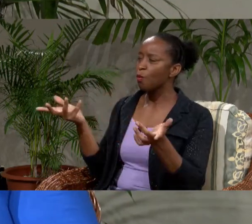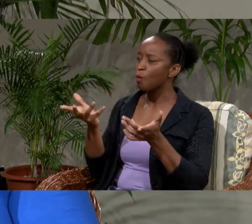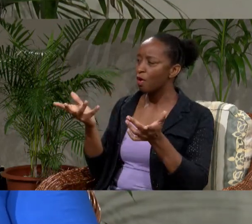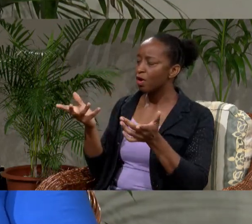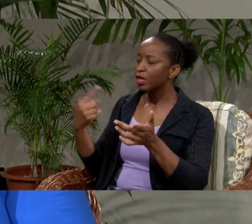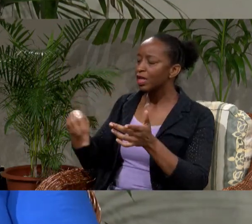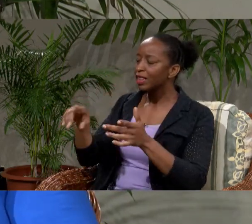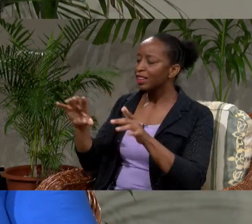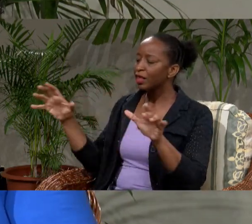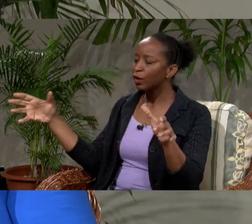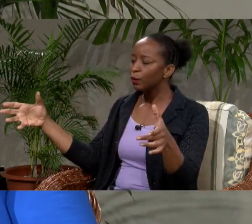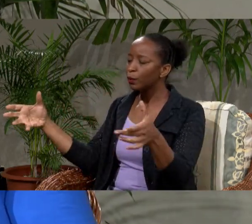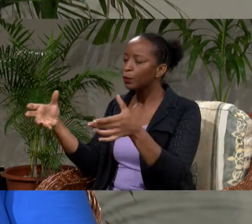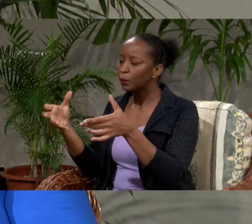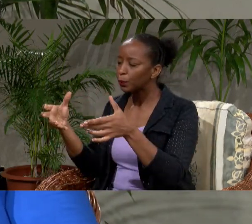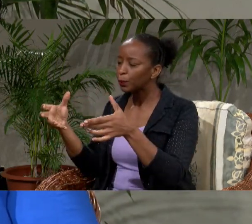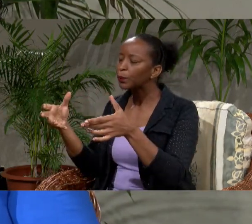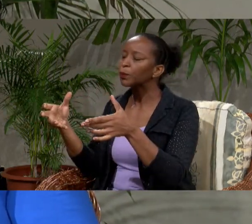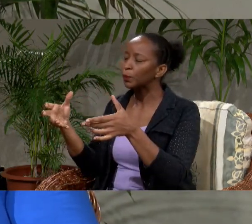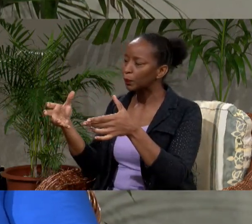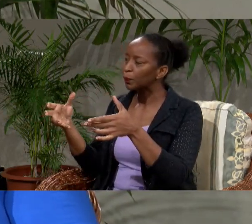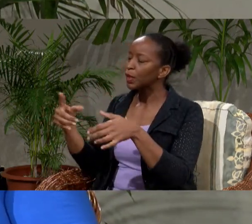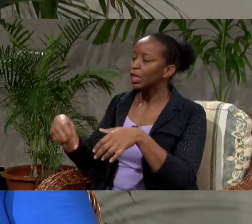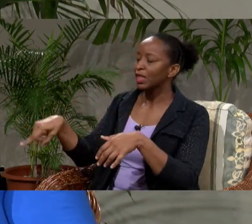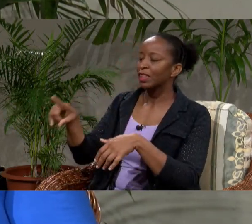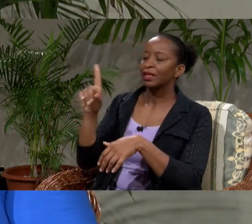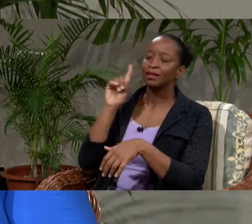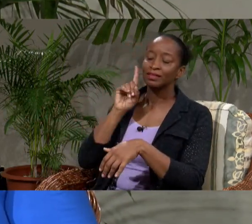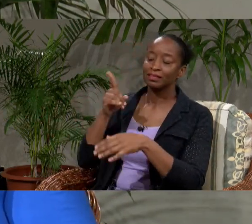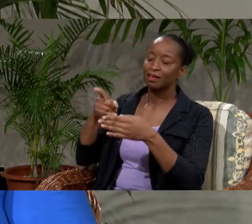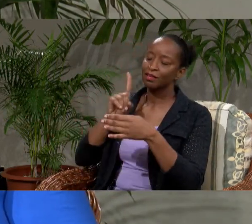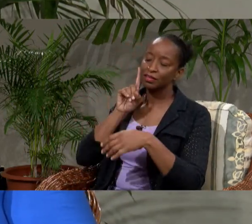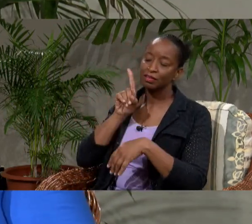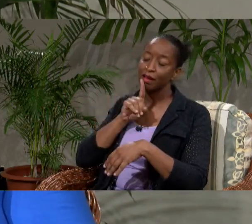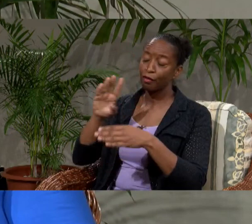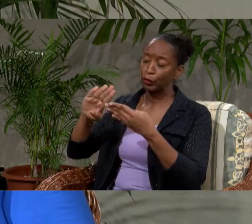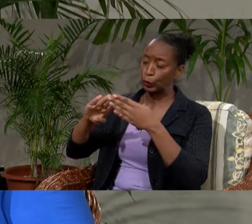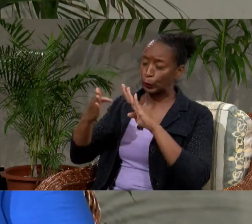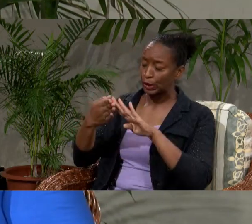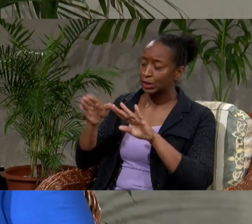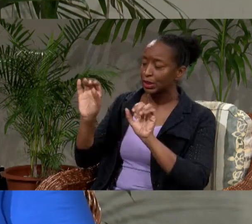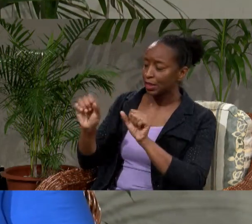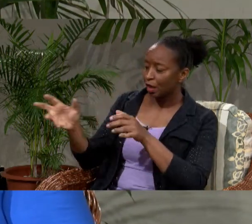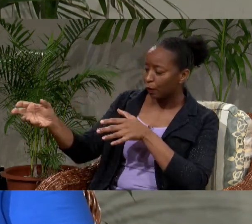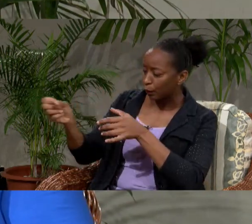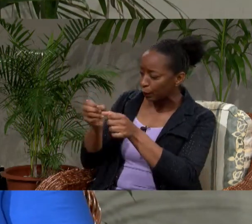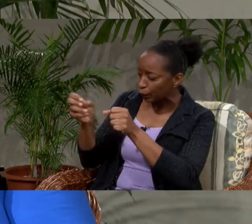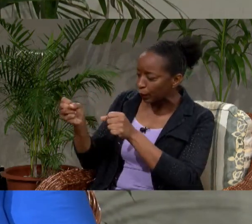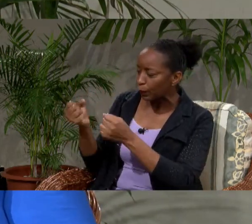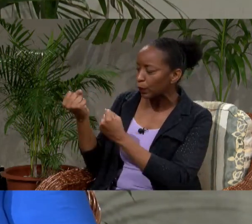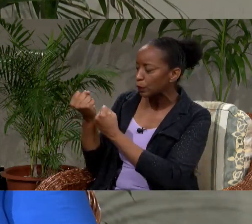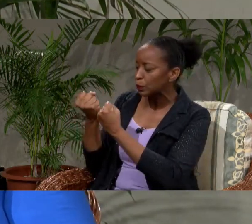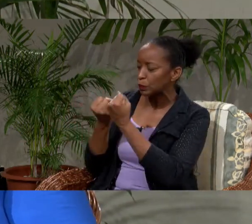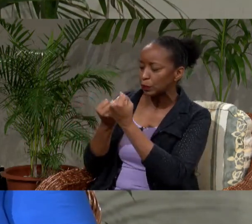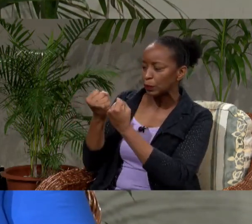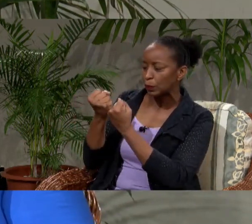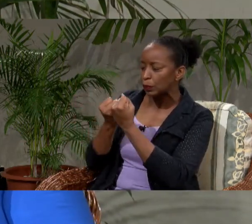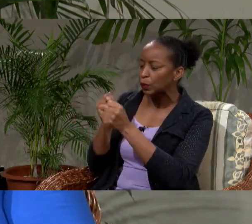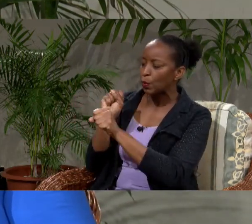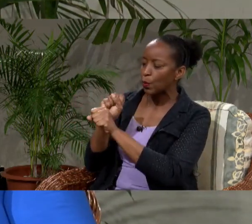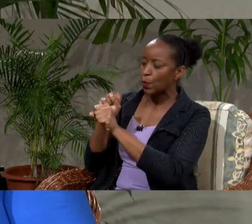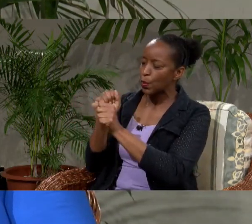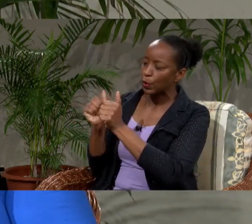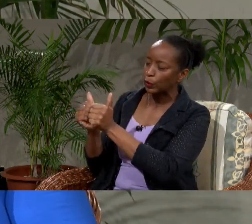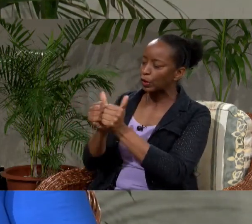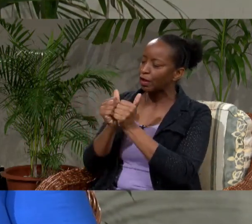those in the community so that we can support each other, work together, and also help them to see a better of